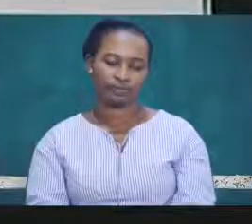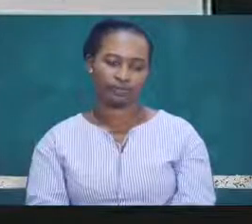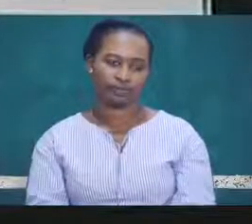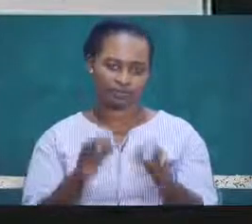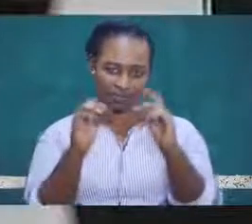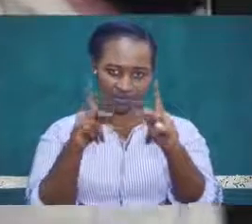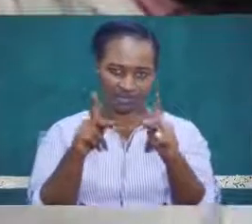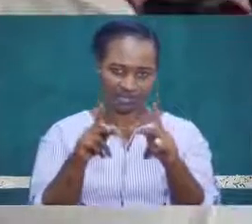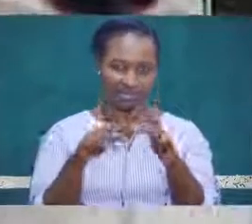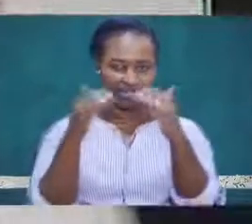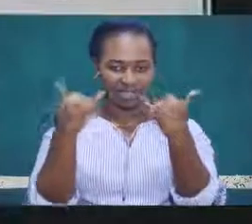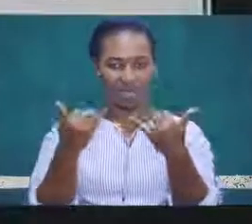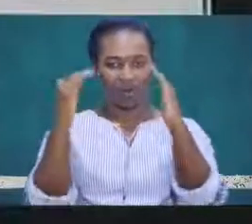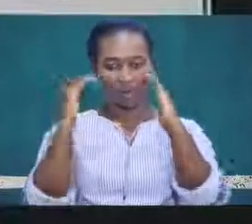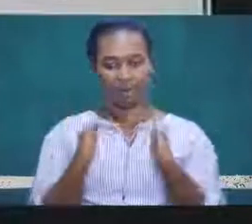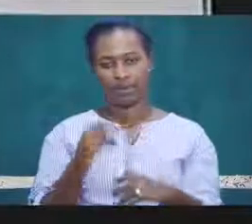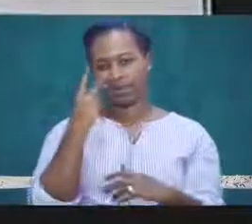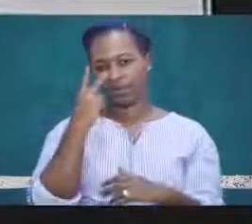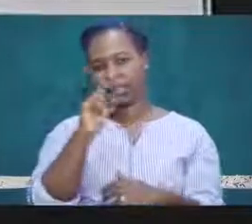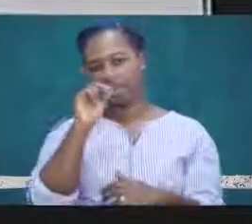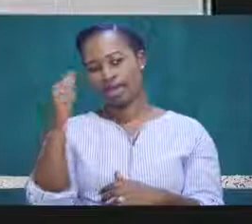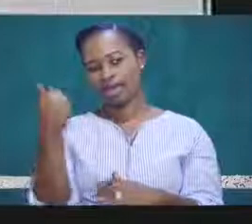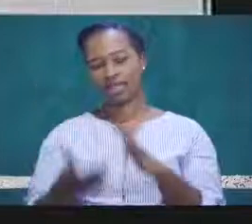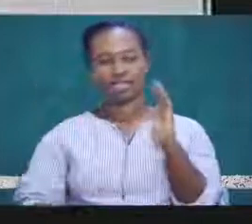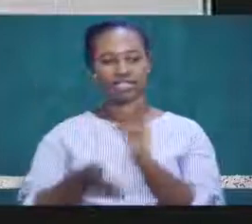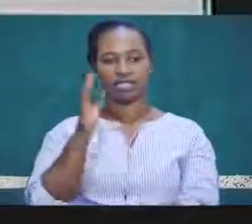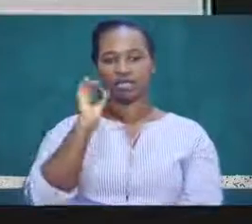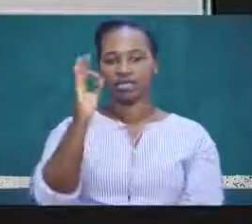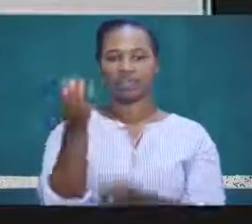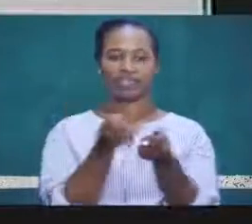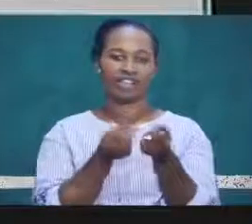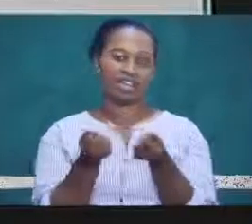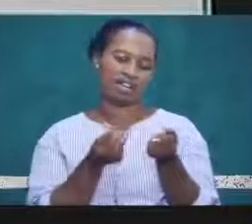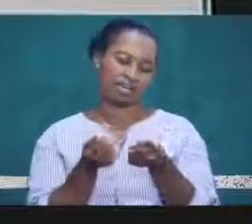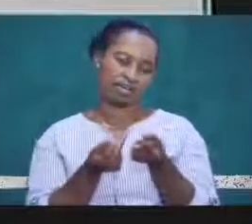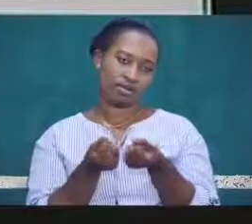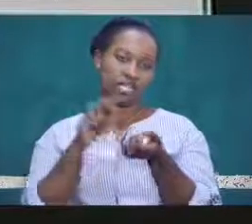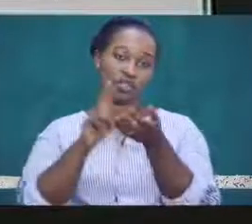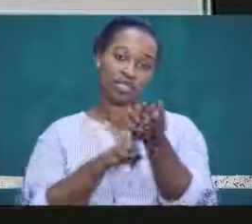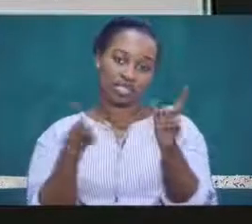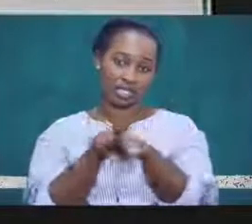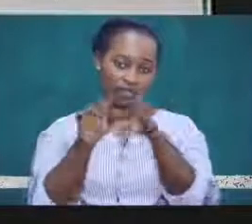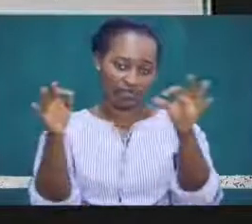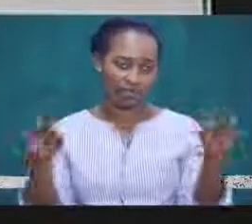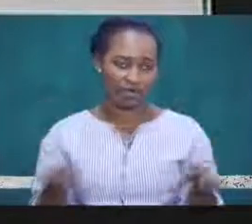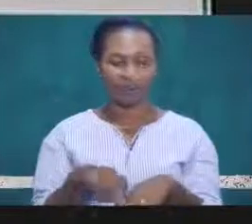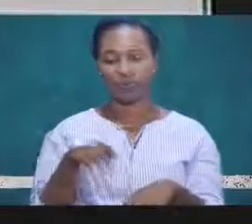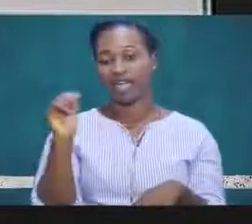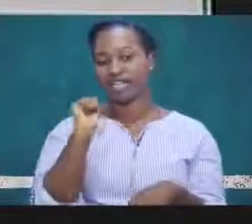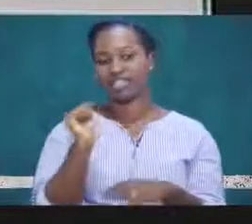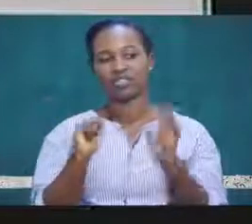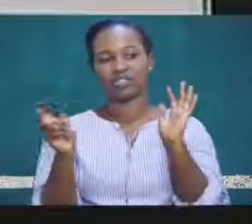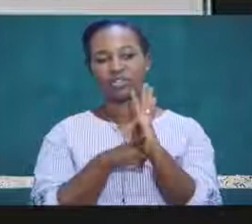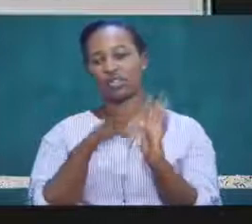Okay? Let us also find the acceleration of the car. So using the same formula, acceleration is going to